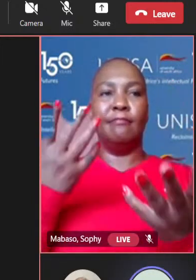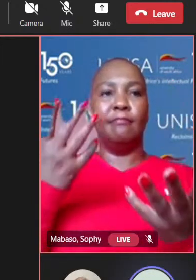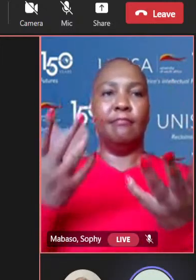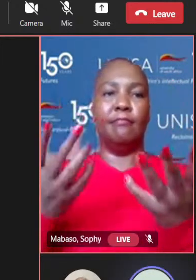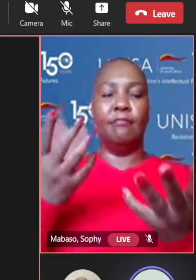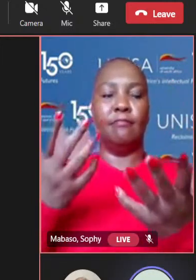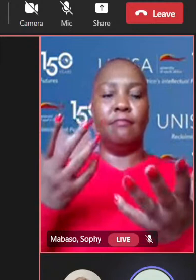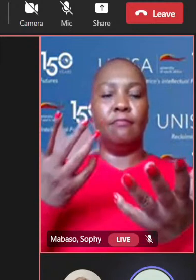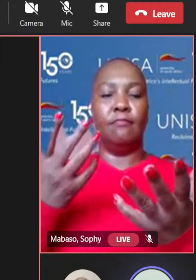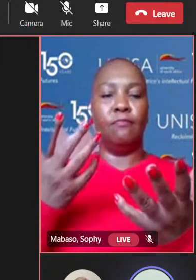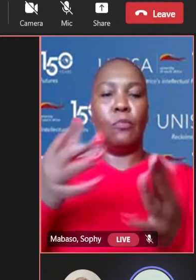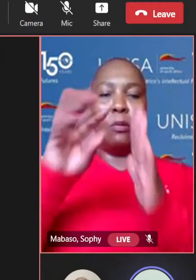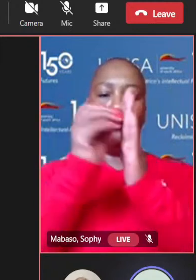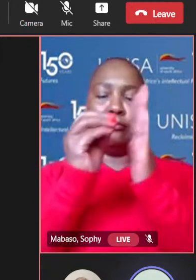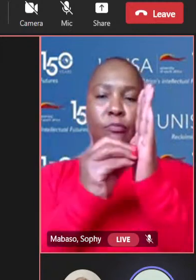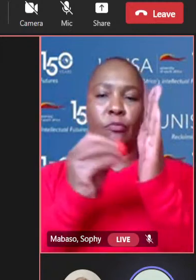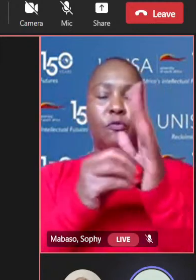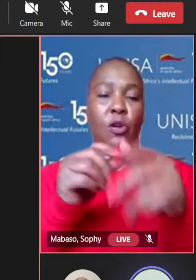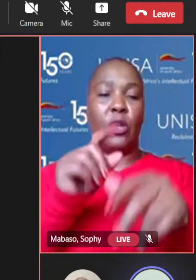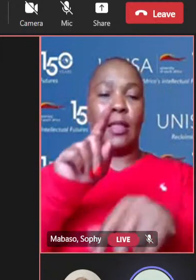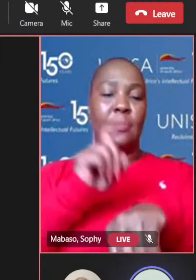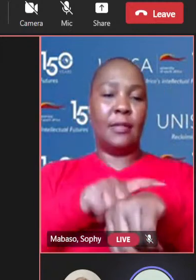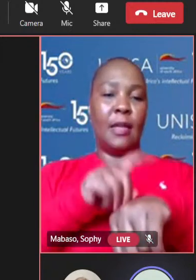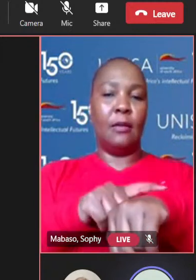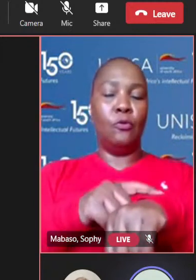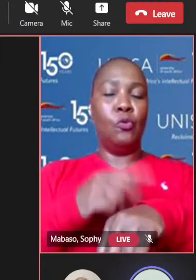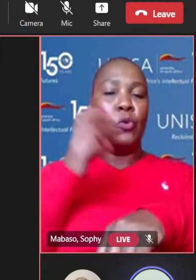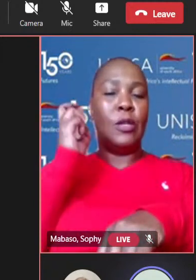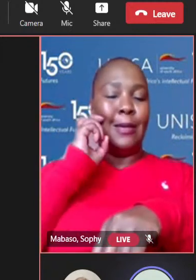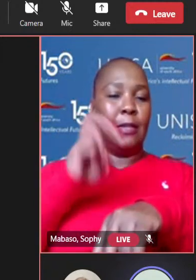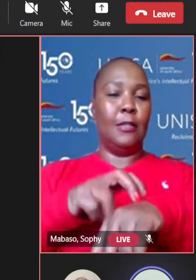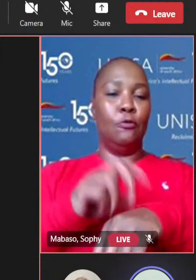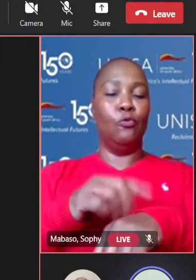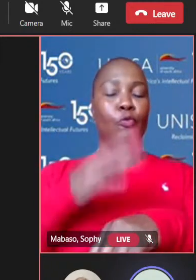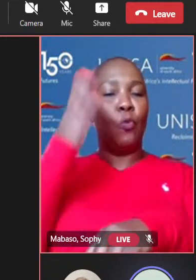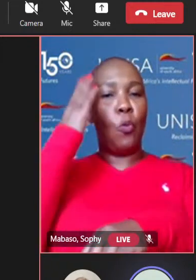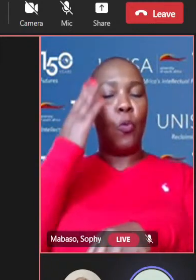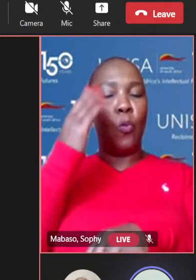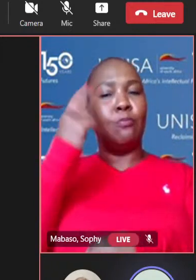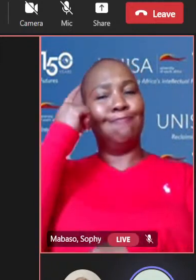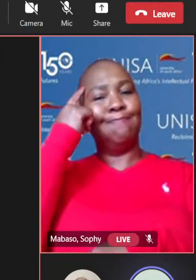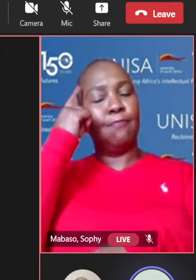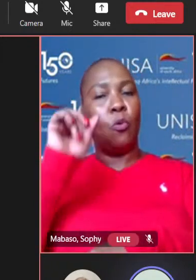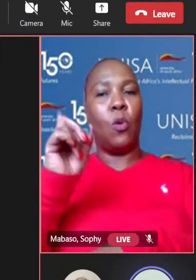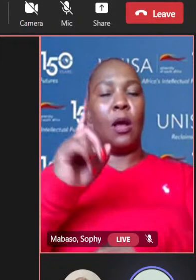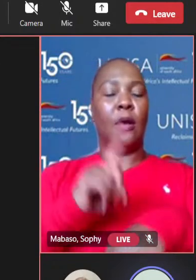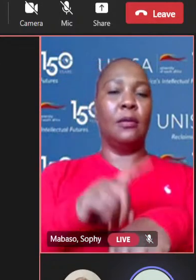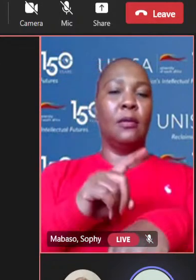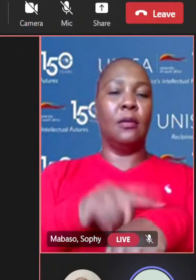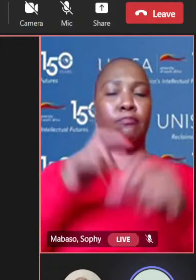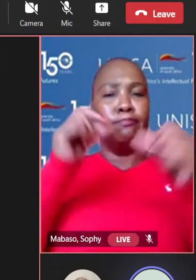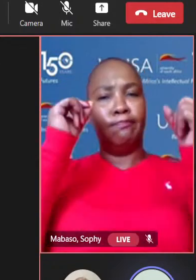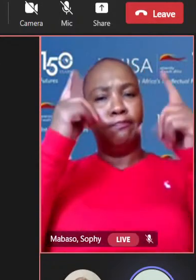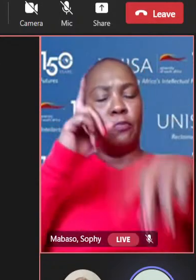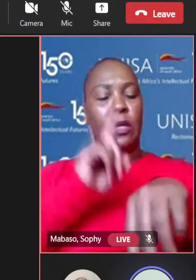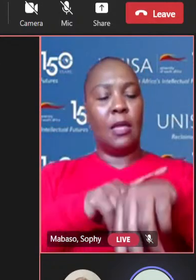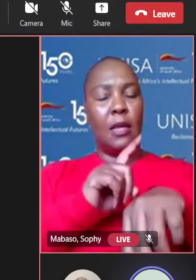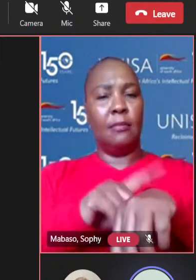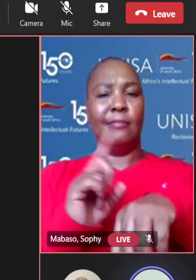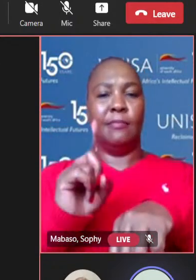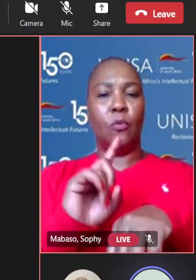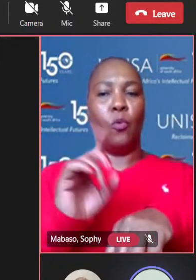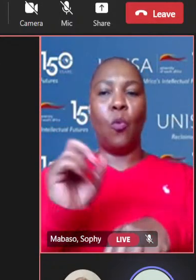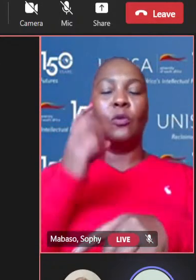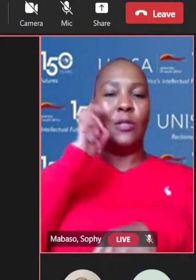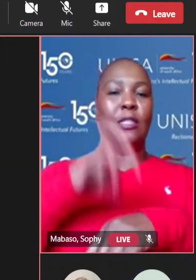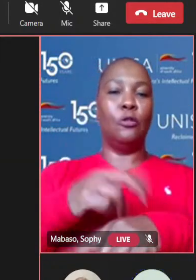scheduled during that time. So you need to know what time you are going to sleep and what time you are waking up and what you need to do. Okay, next